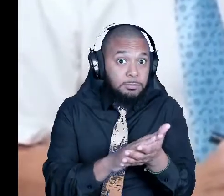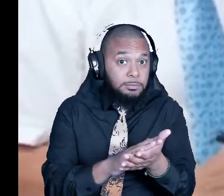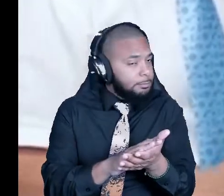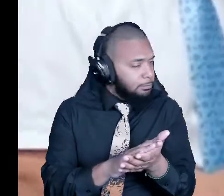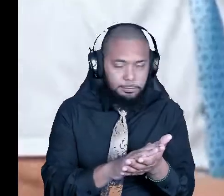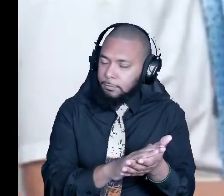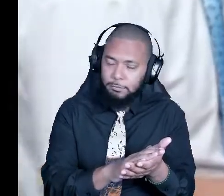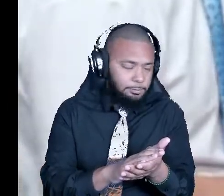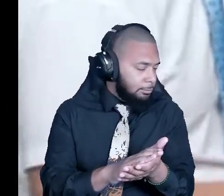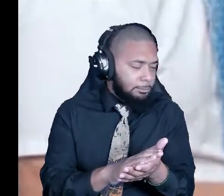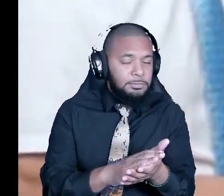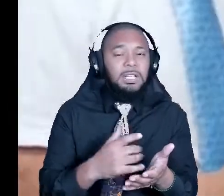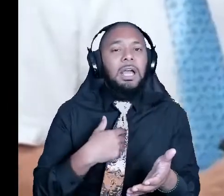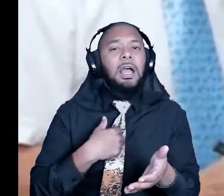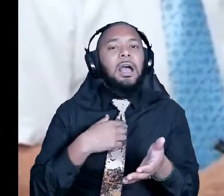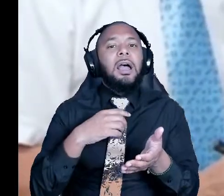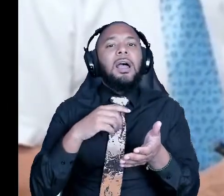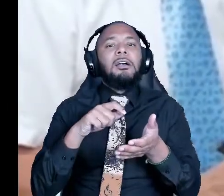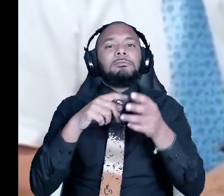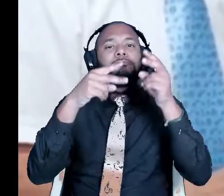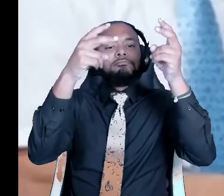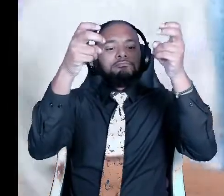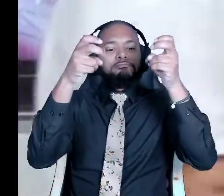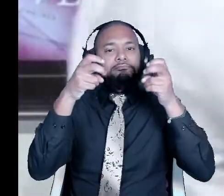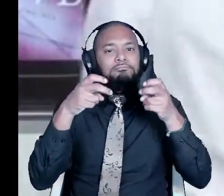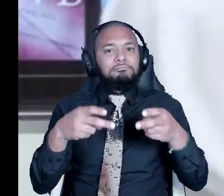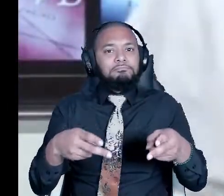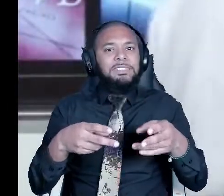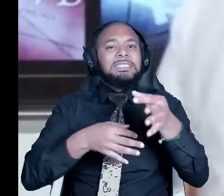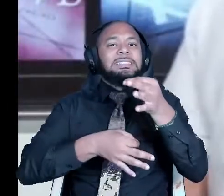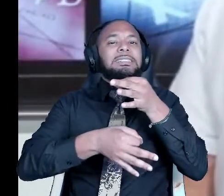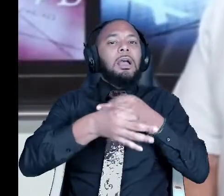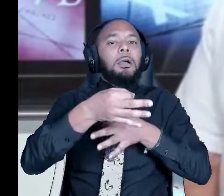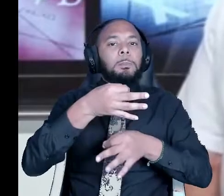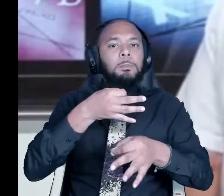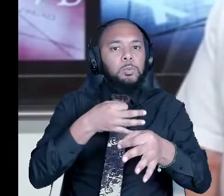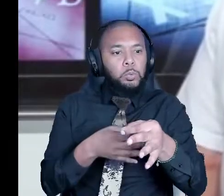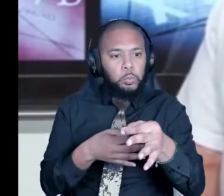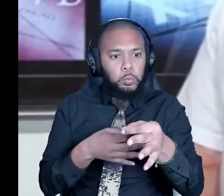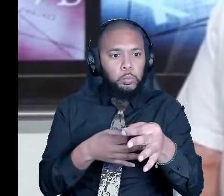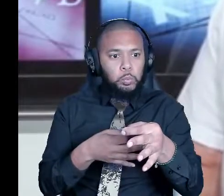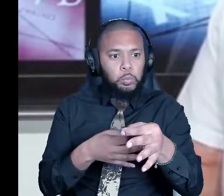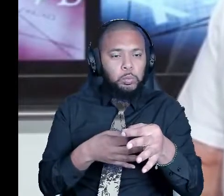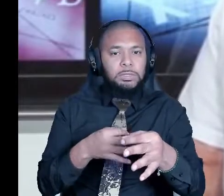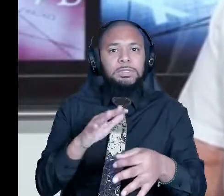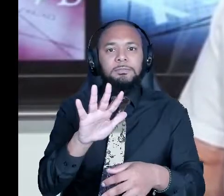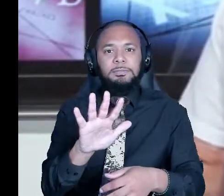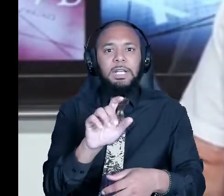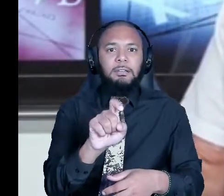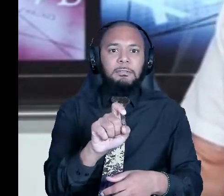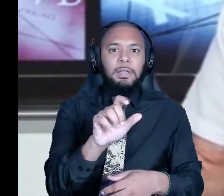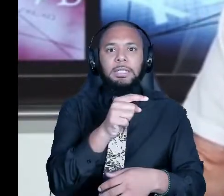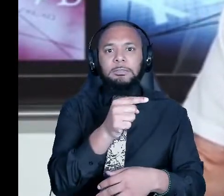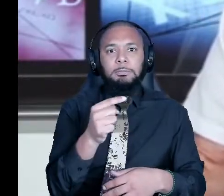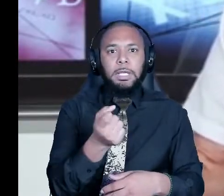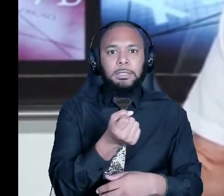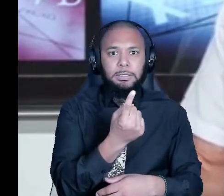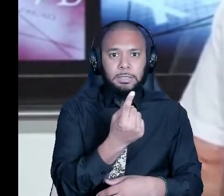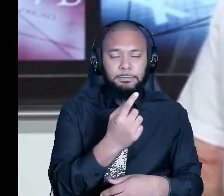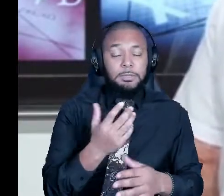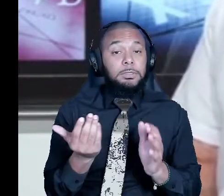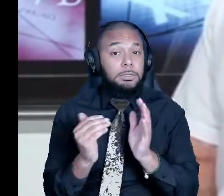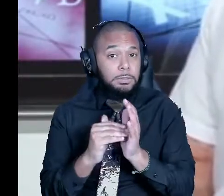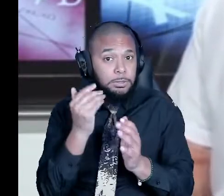y's substitute, which is 5x minus 11. And notice again, when I